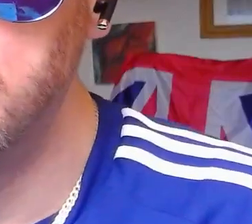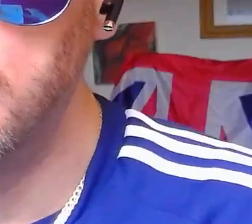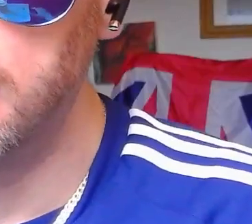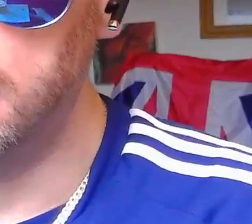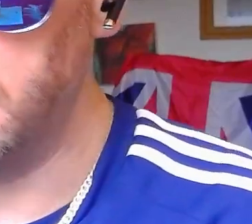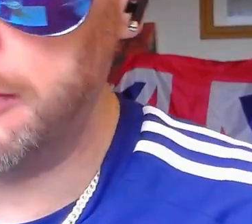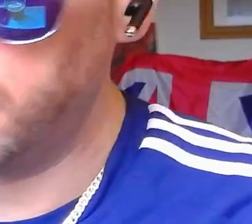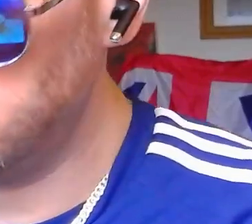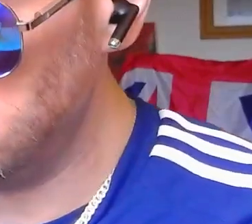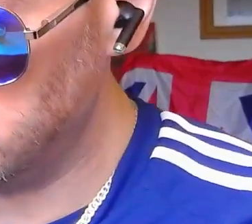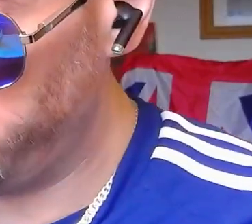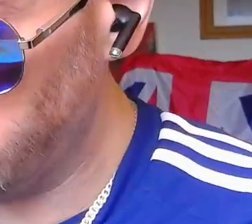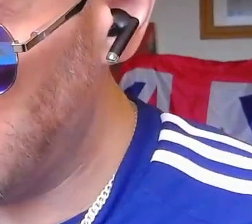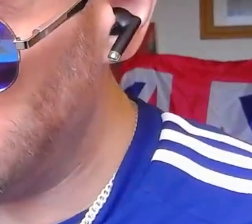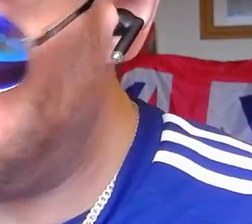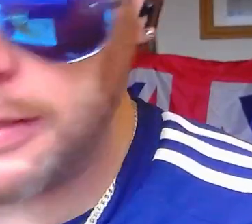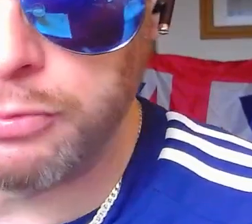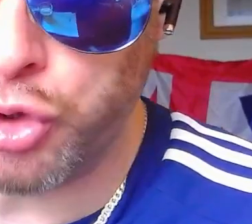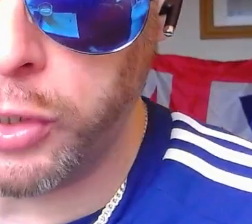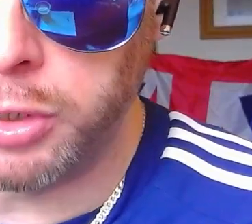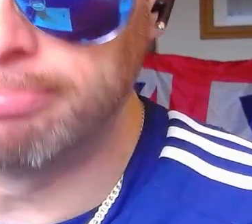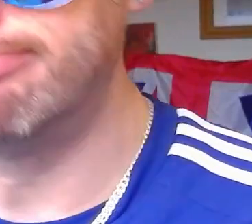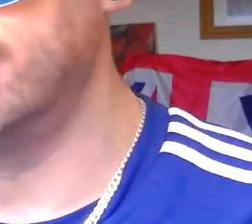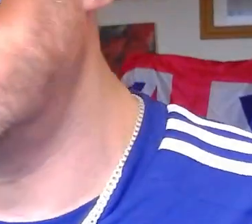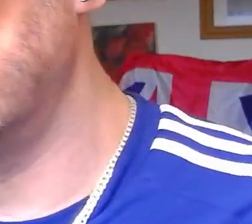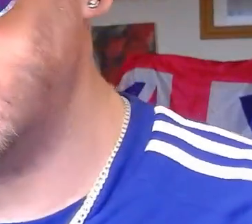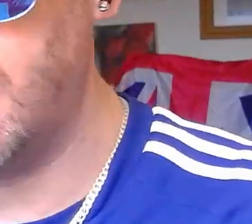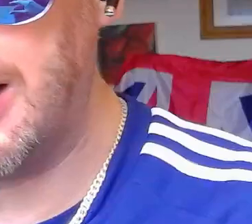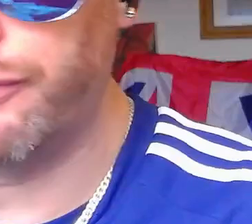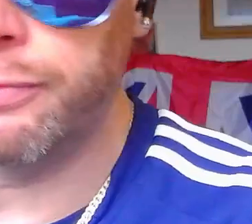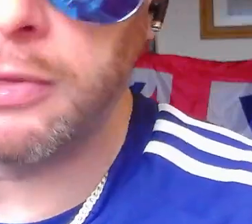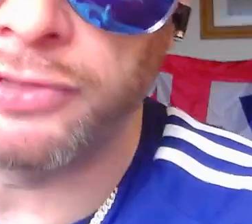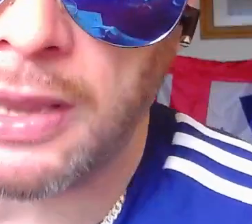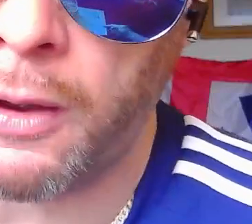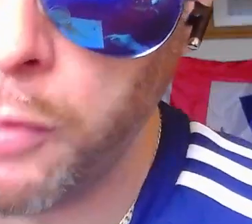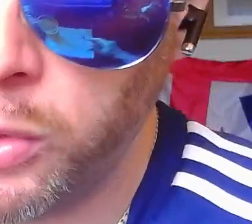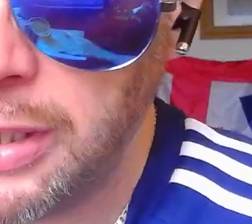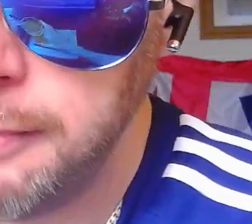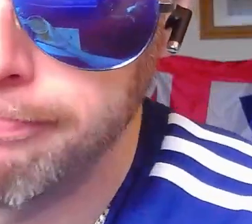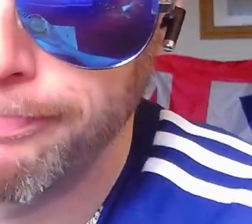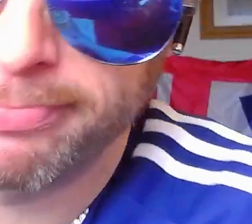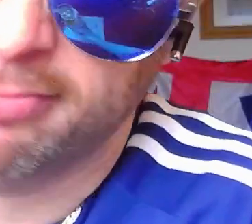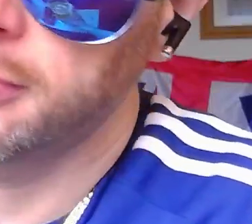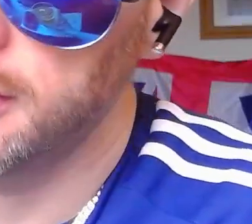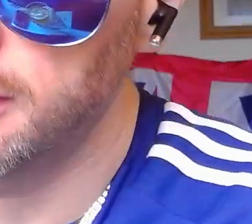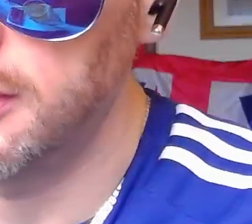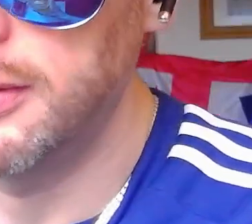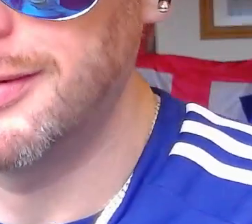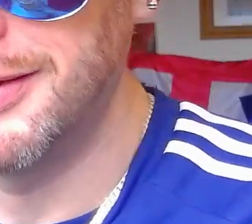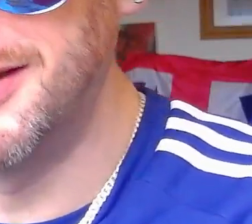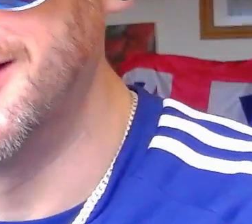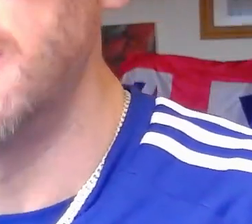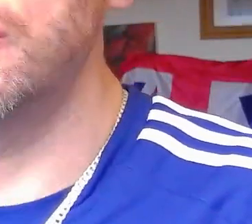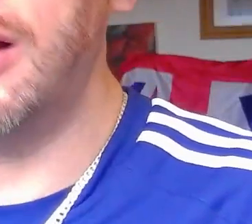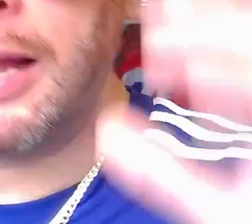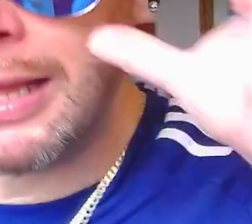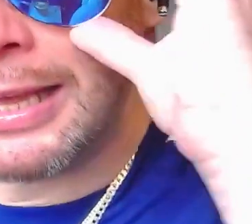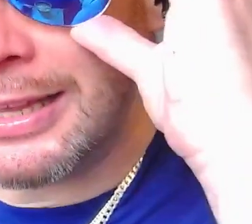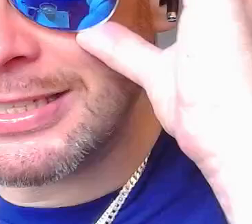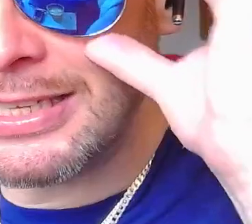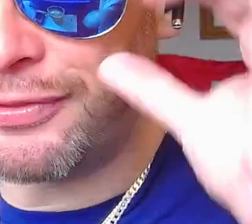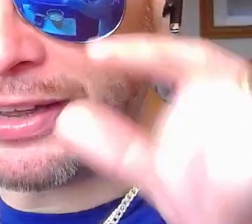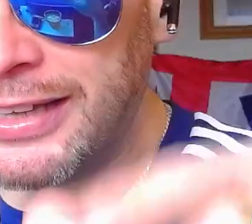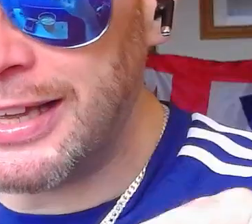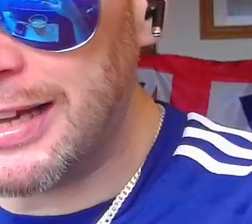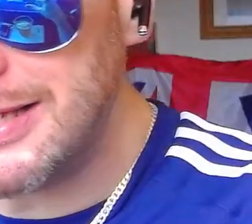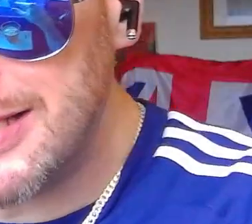them, but if you can't beat them, join them. Well, I've set up my own game. So